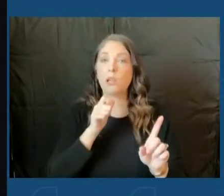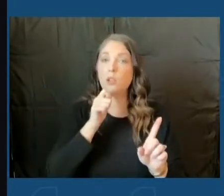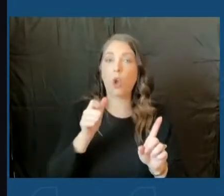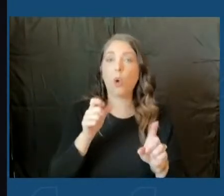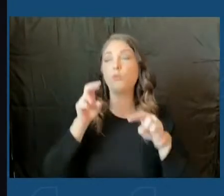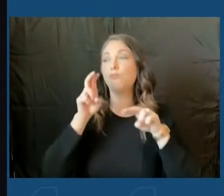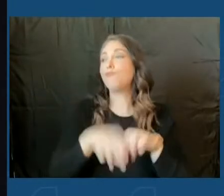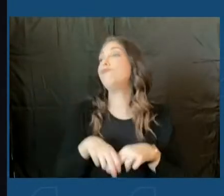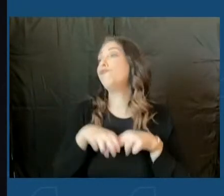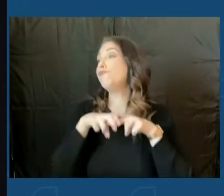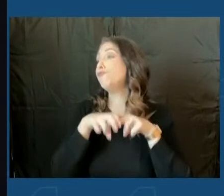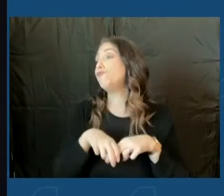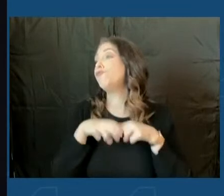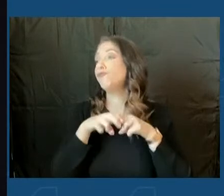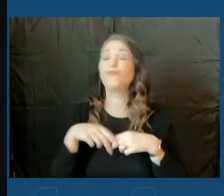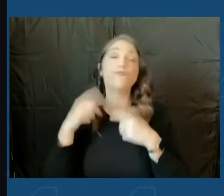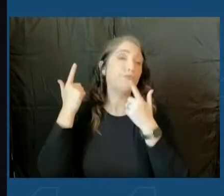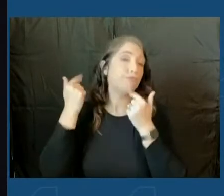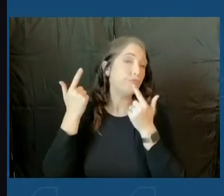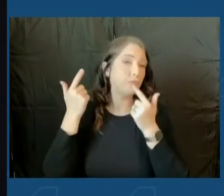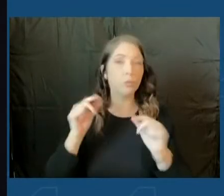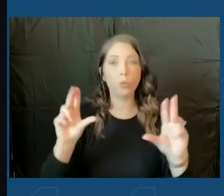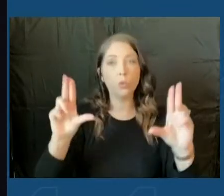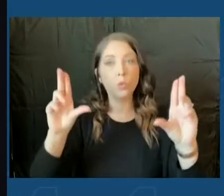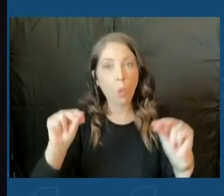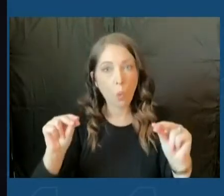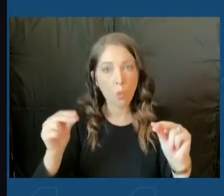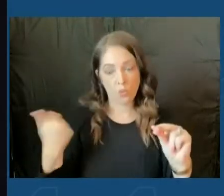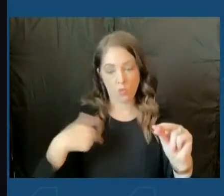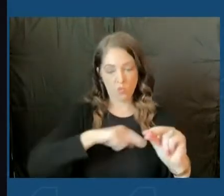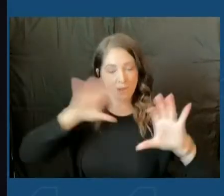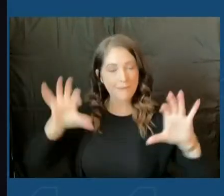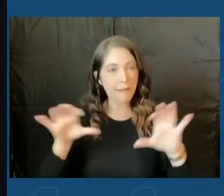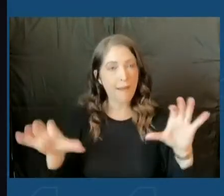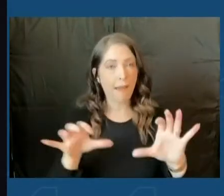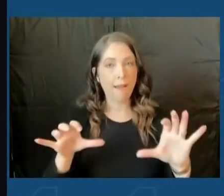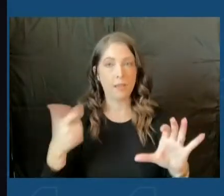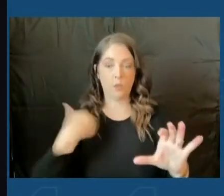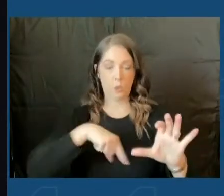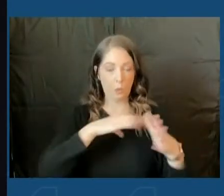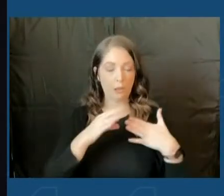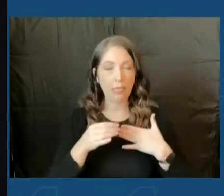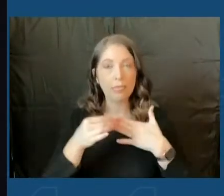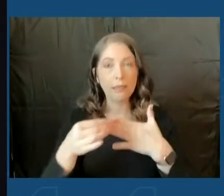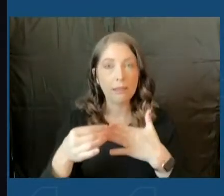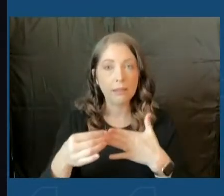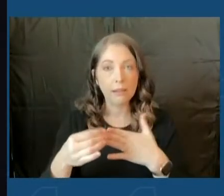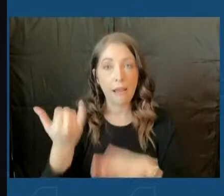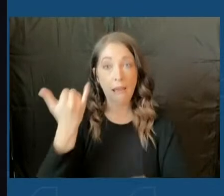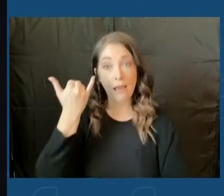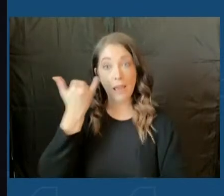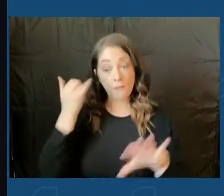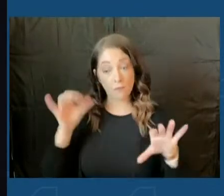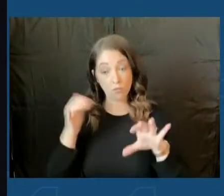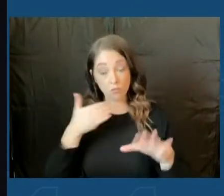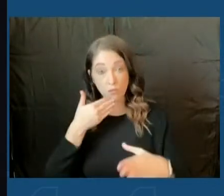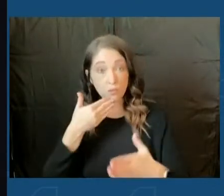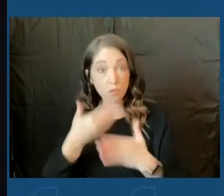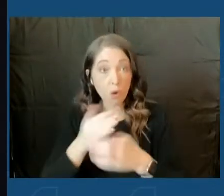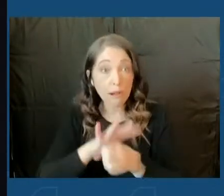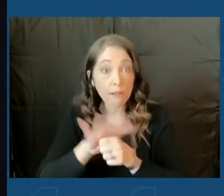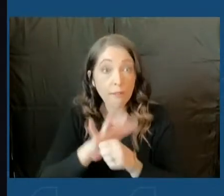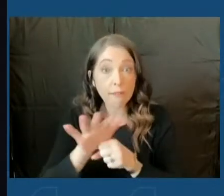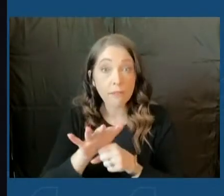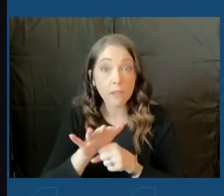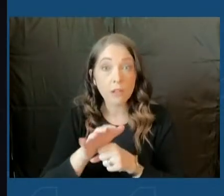idly by. We act, we lead, and if we do this well enough,